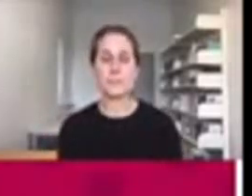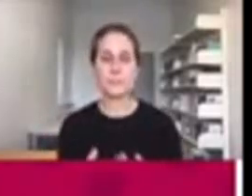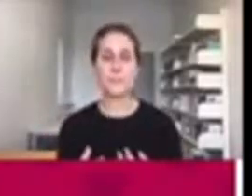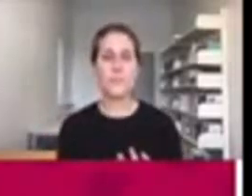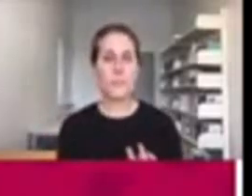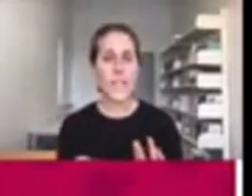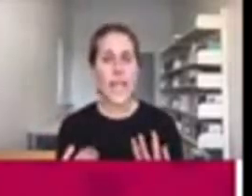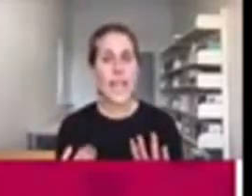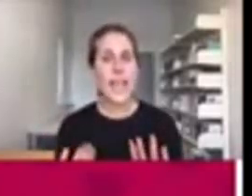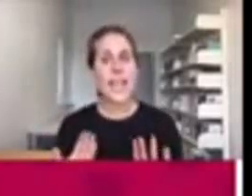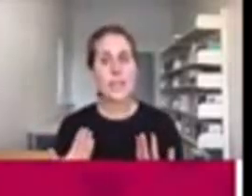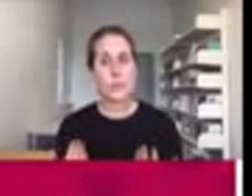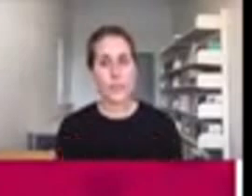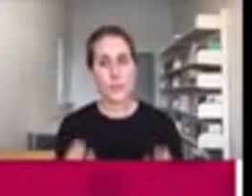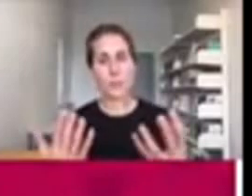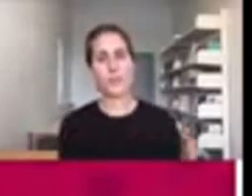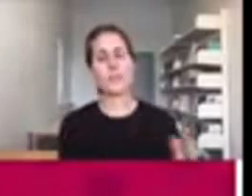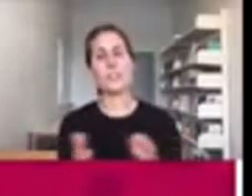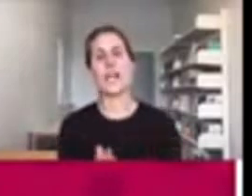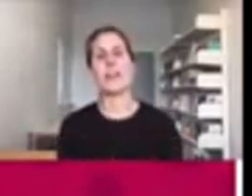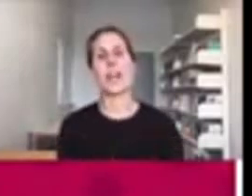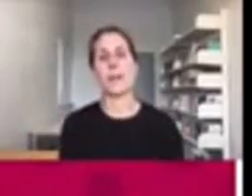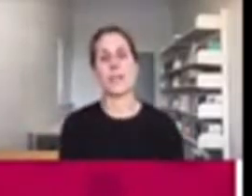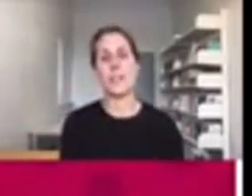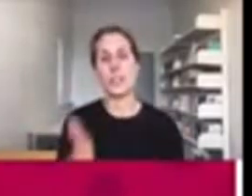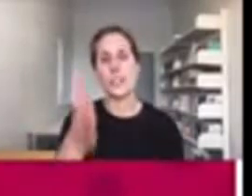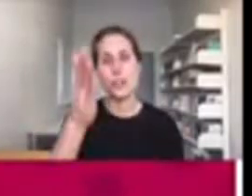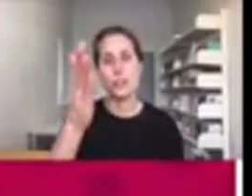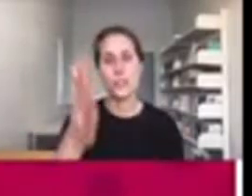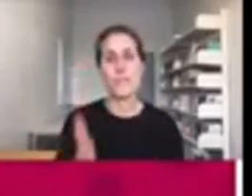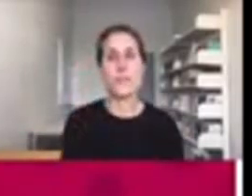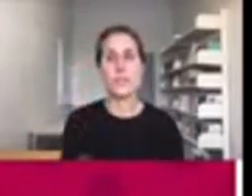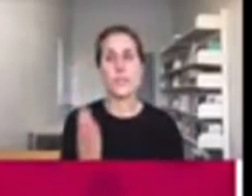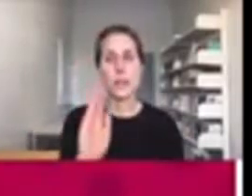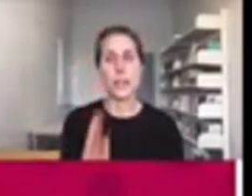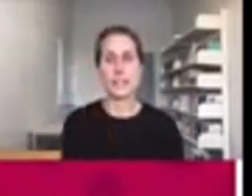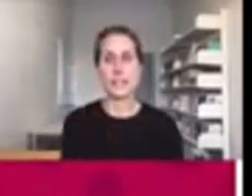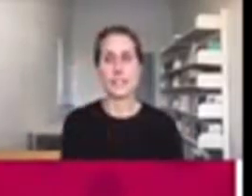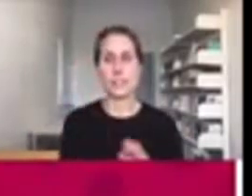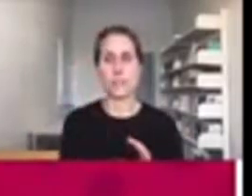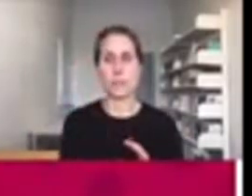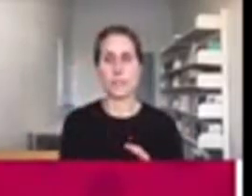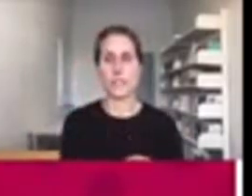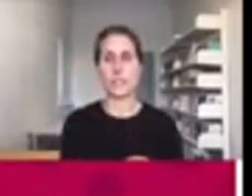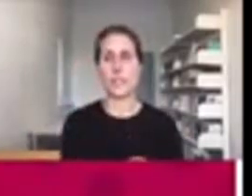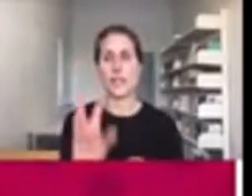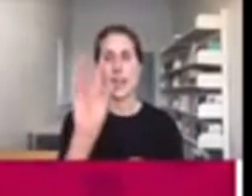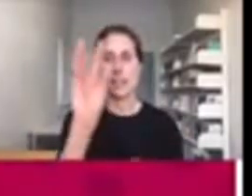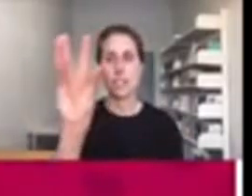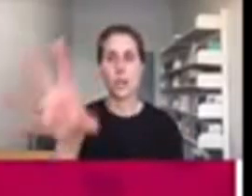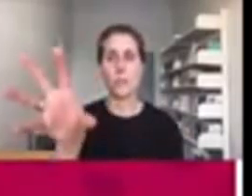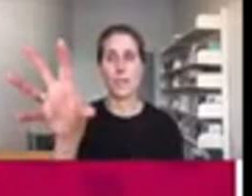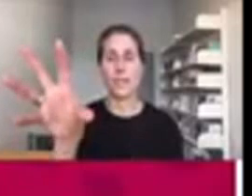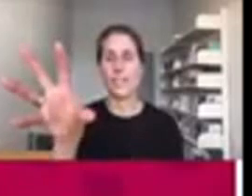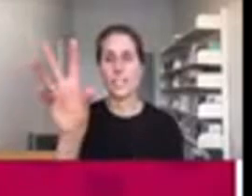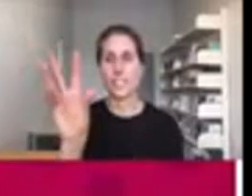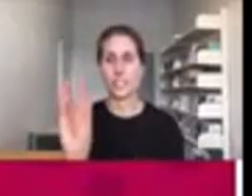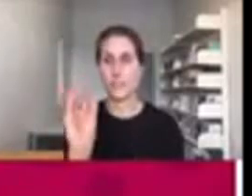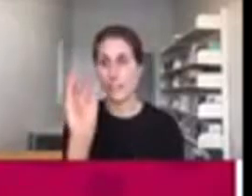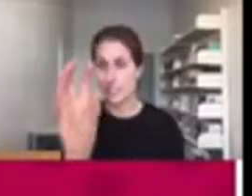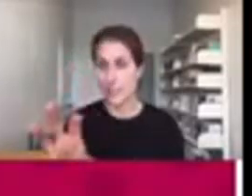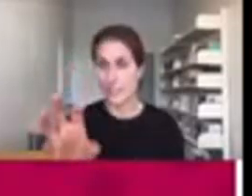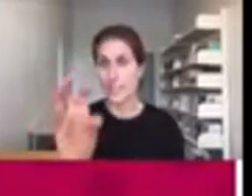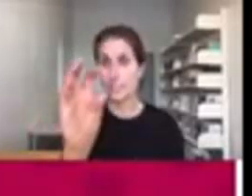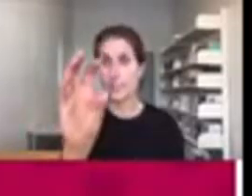teaching. And we've come up with this diagram, and you can use the vertical axis to represent at the top engaged